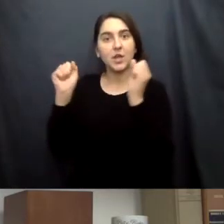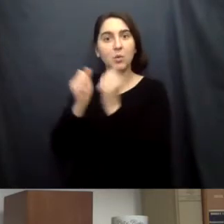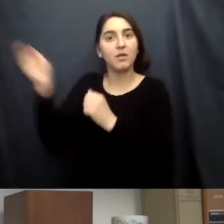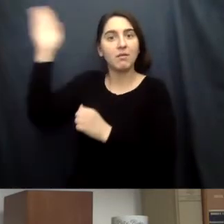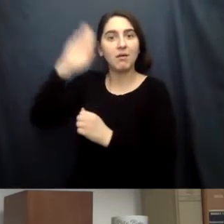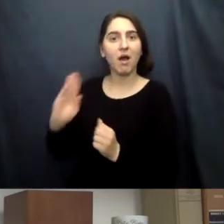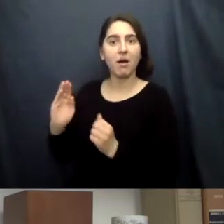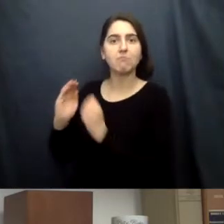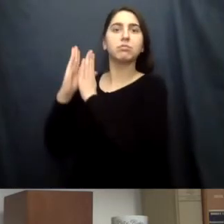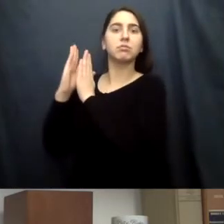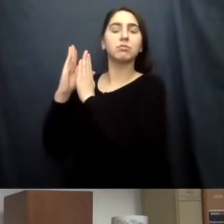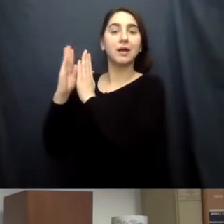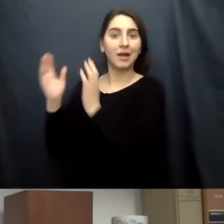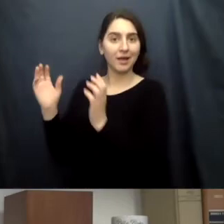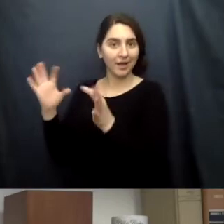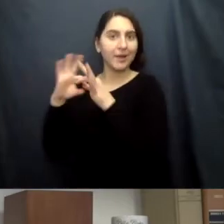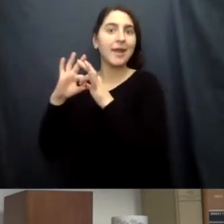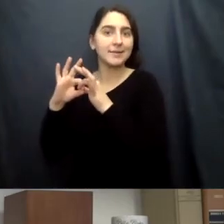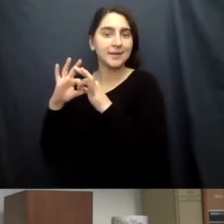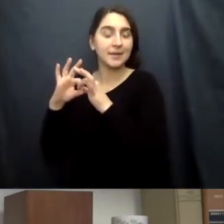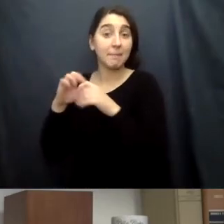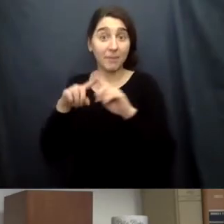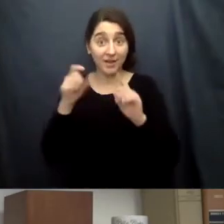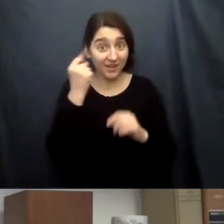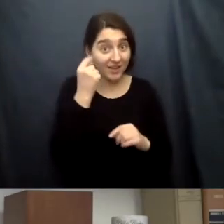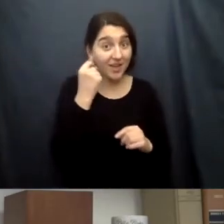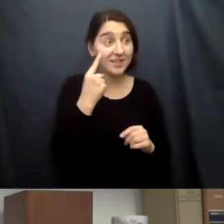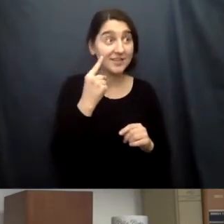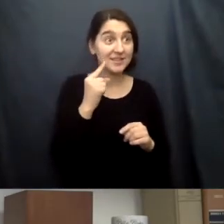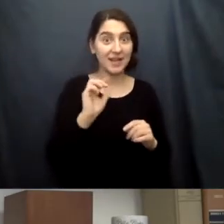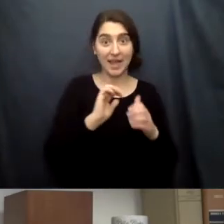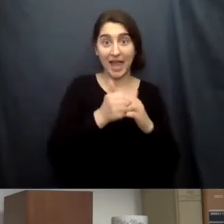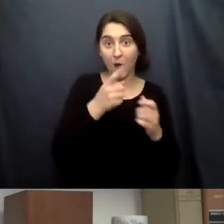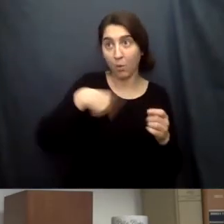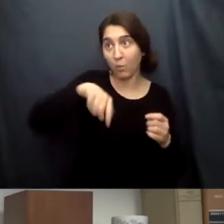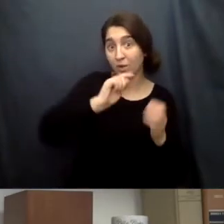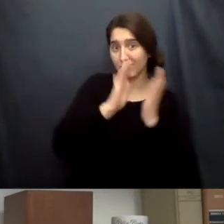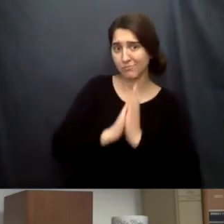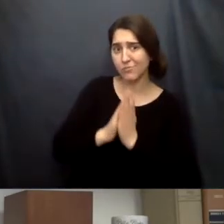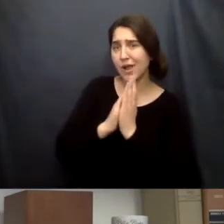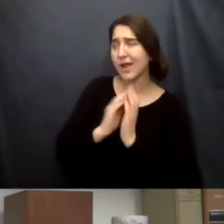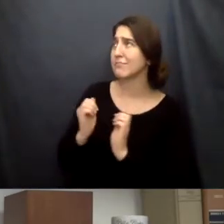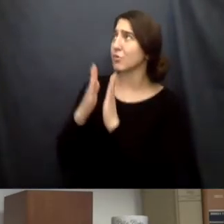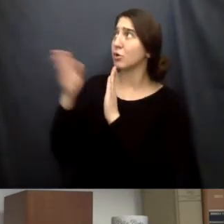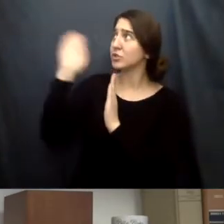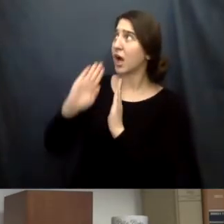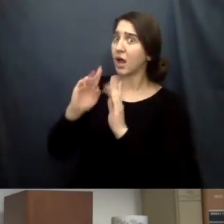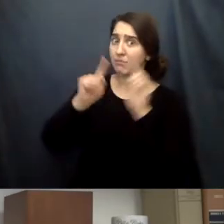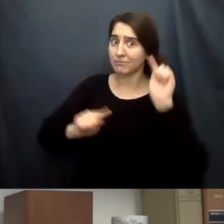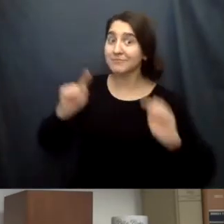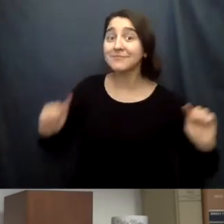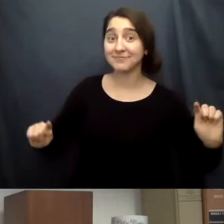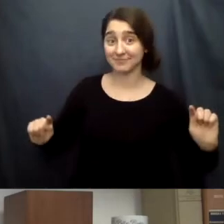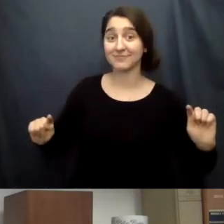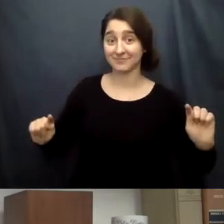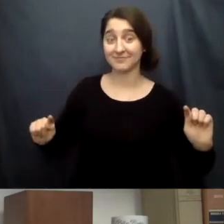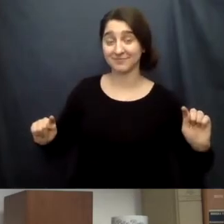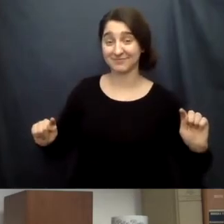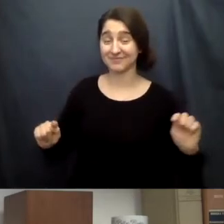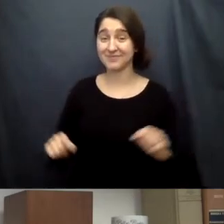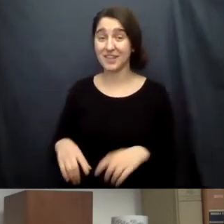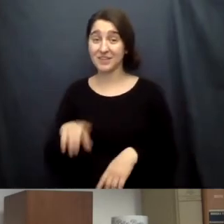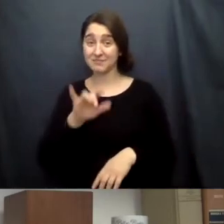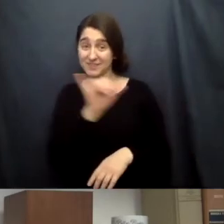that our freedom before God is something that binds us together, even as our approach to God can be